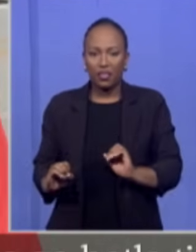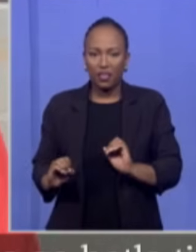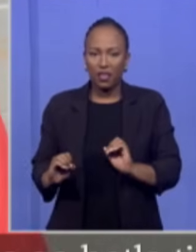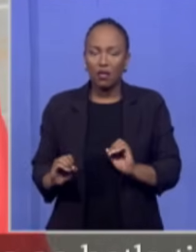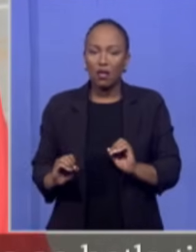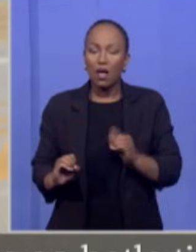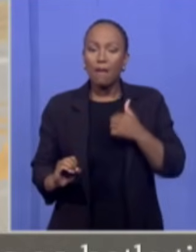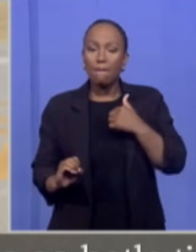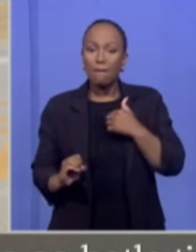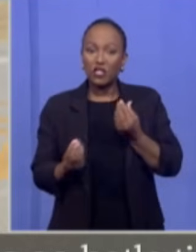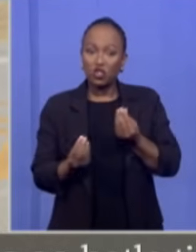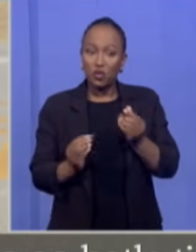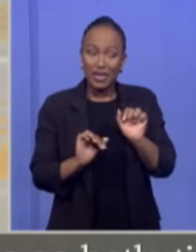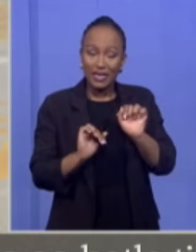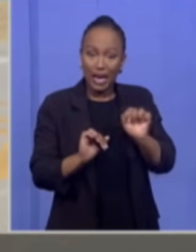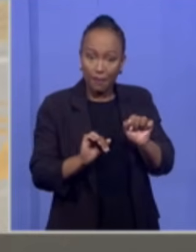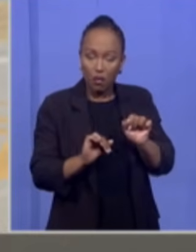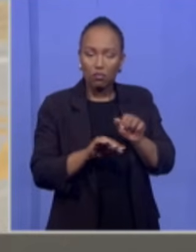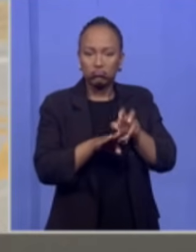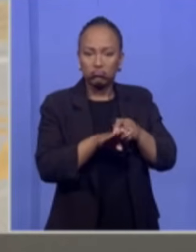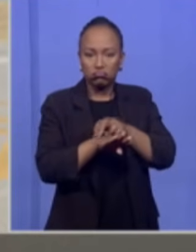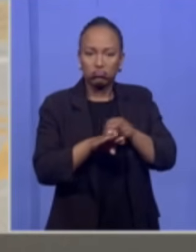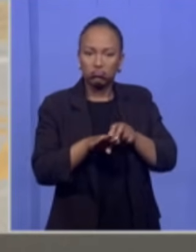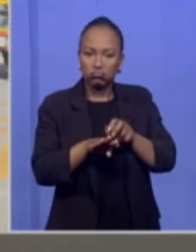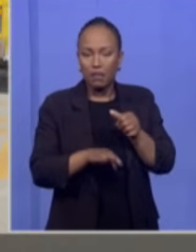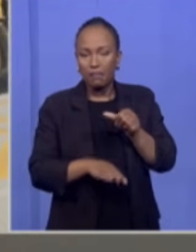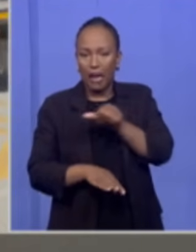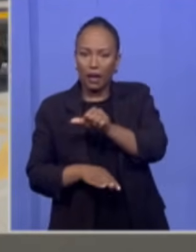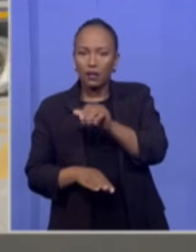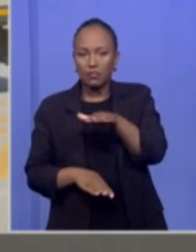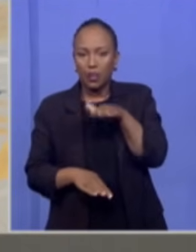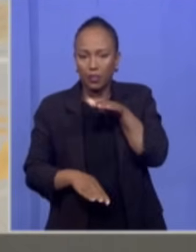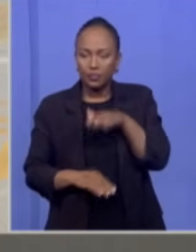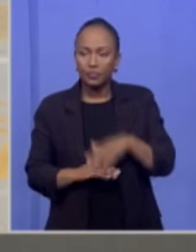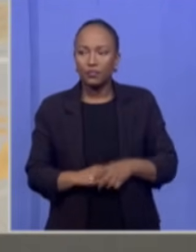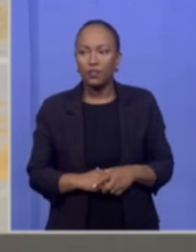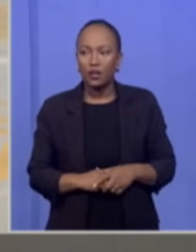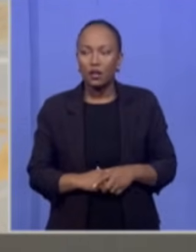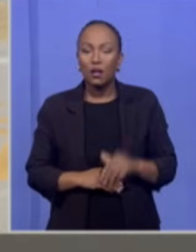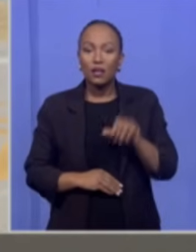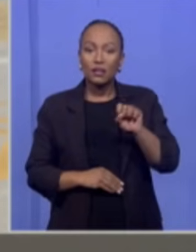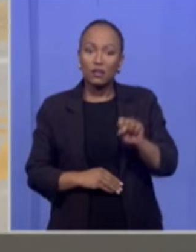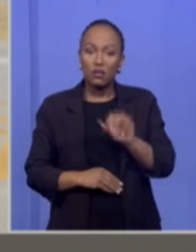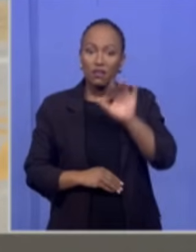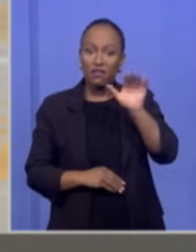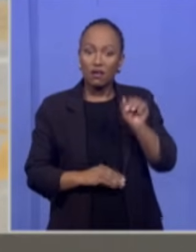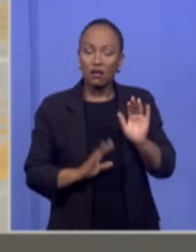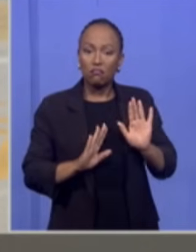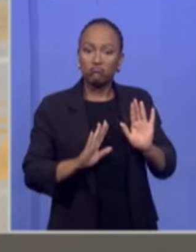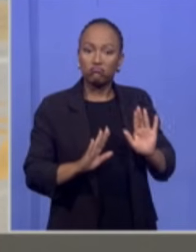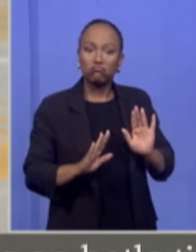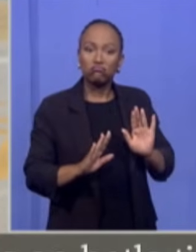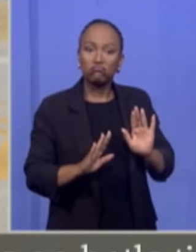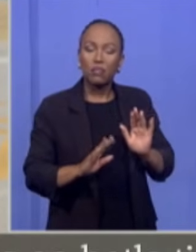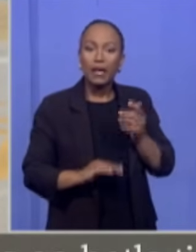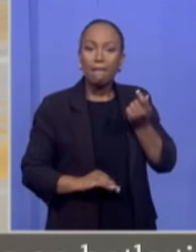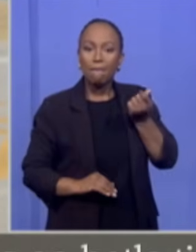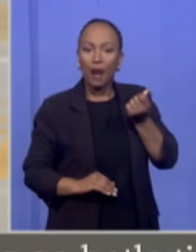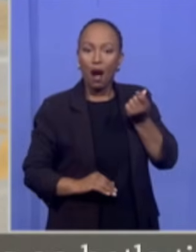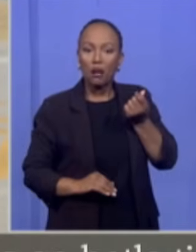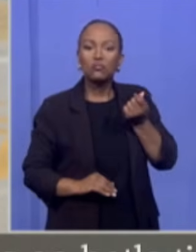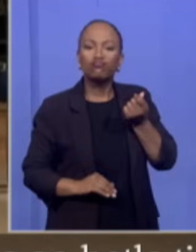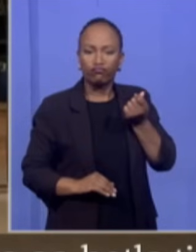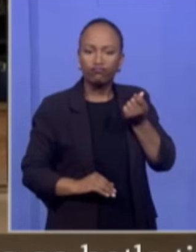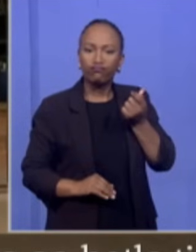children to Zimbabwe. Yeah, in South Africa, all the holidays, the prices are very favorable. Very